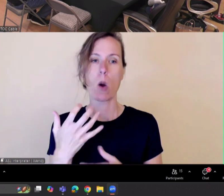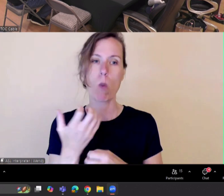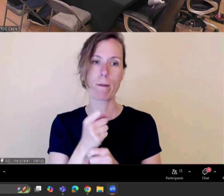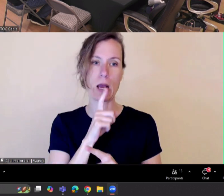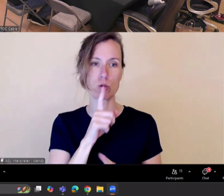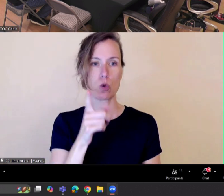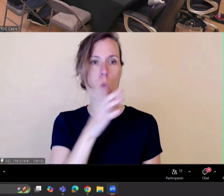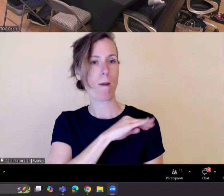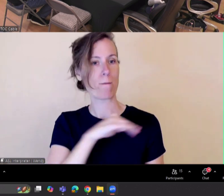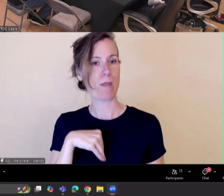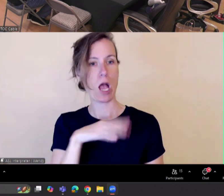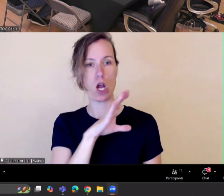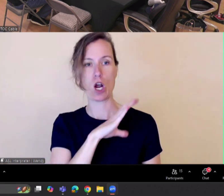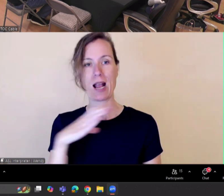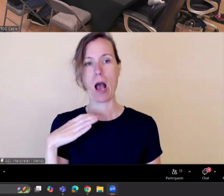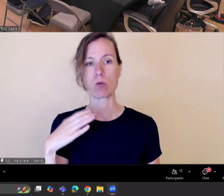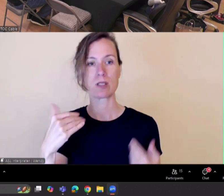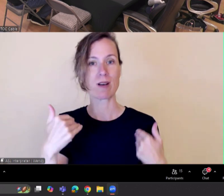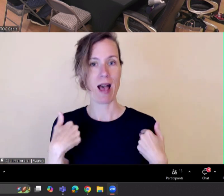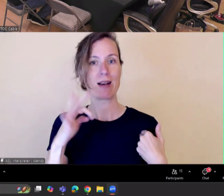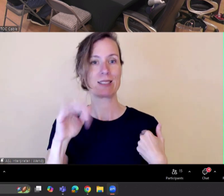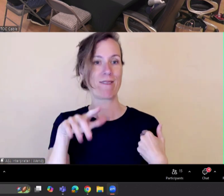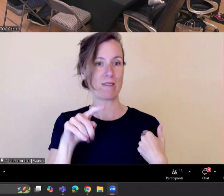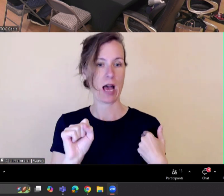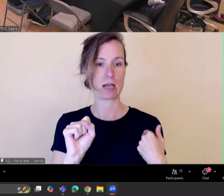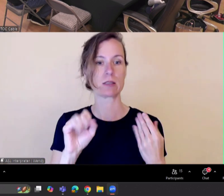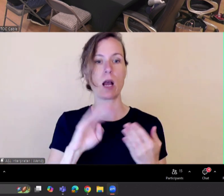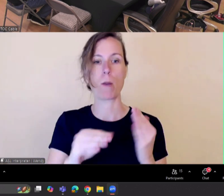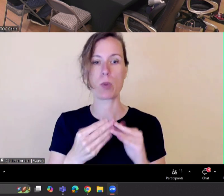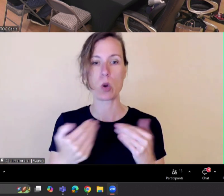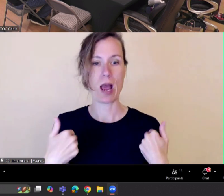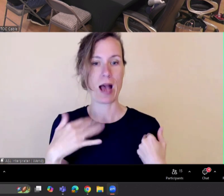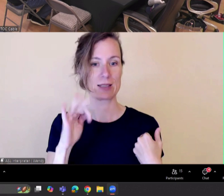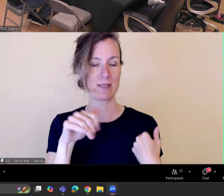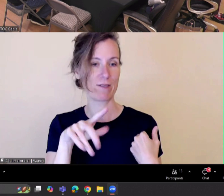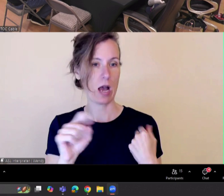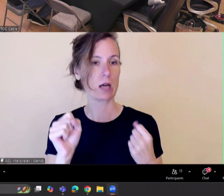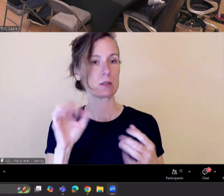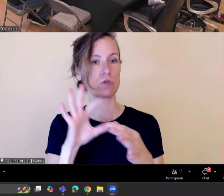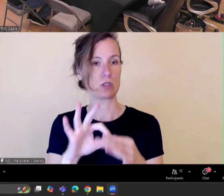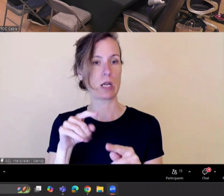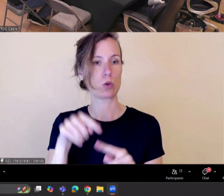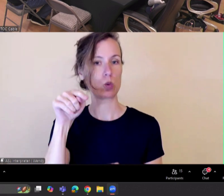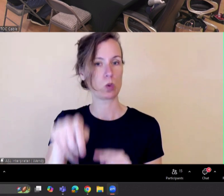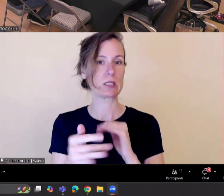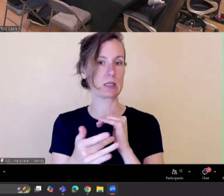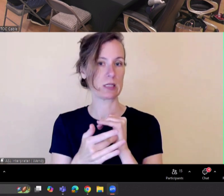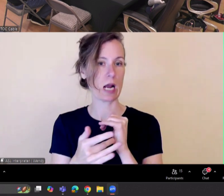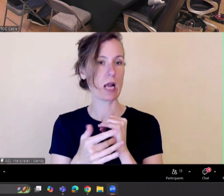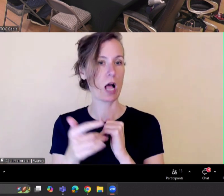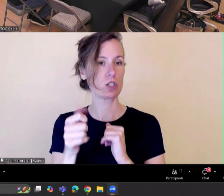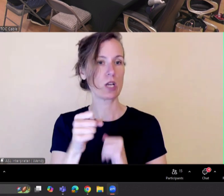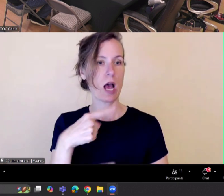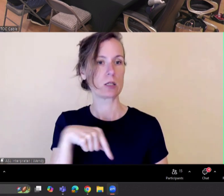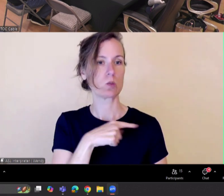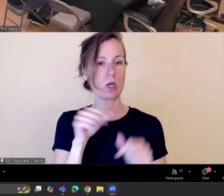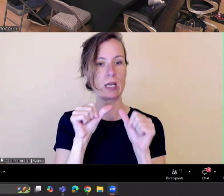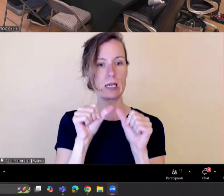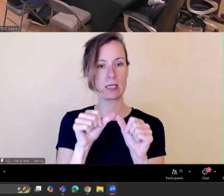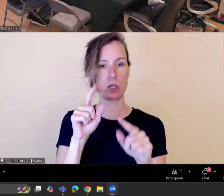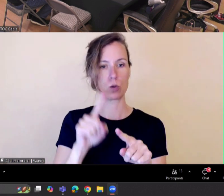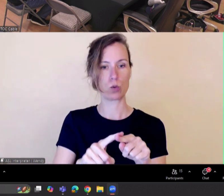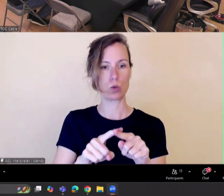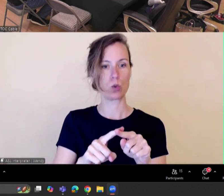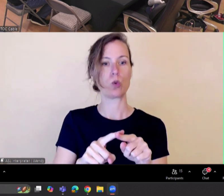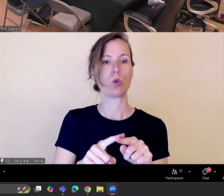relates to this, as to the use of this type of technology as we continue to promote public safety and make the most efficient use of the resources